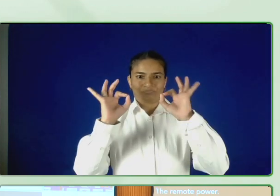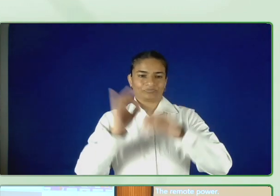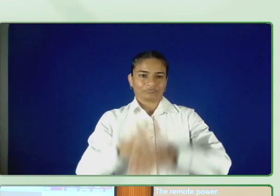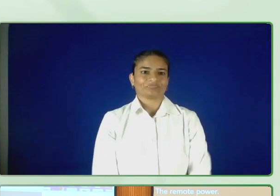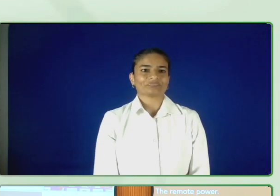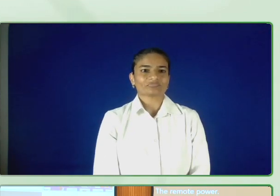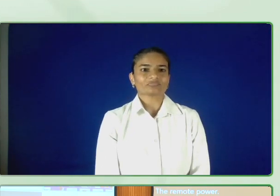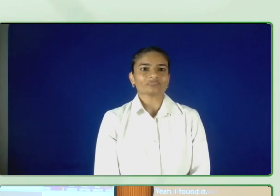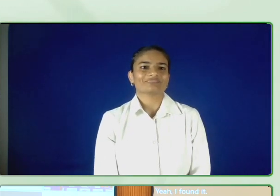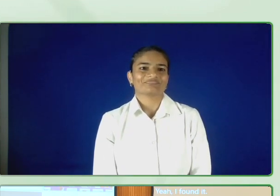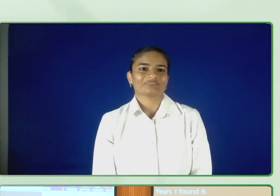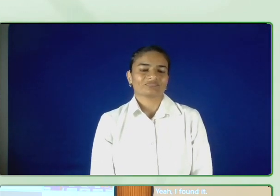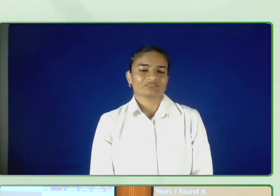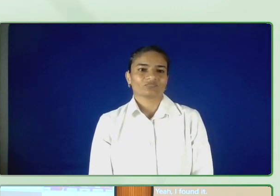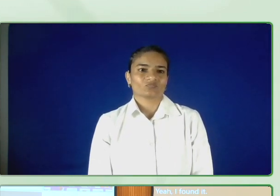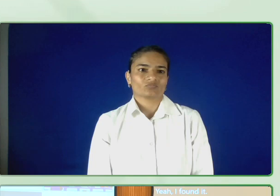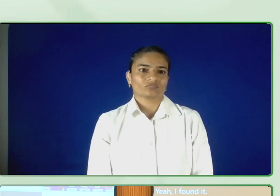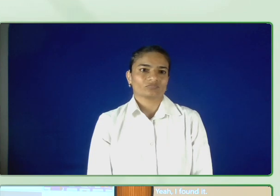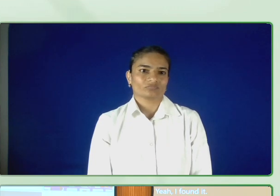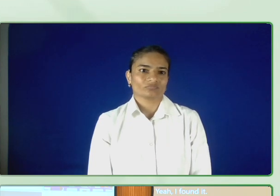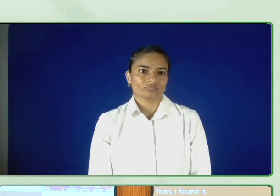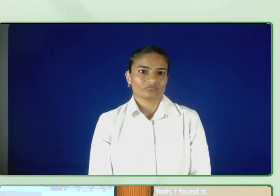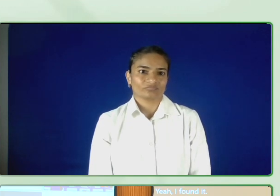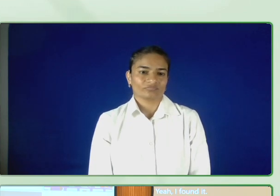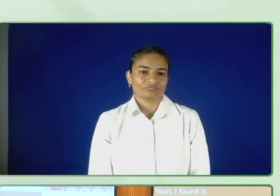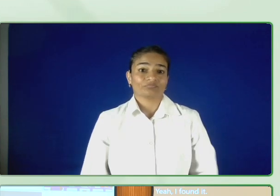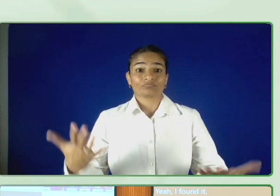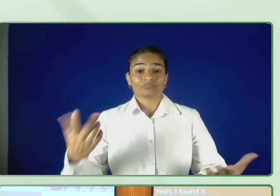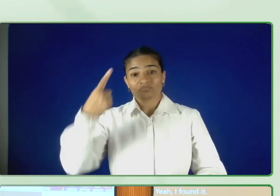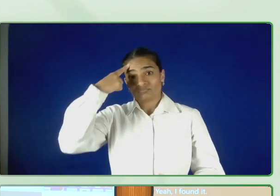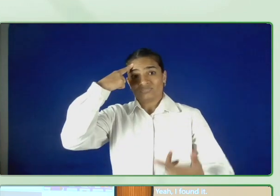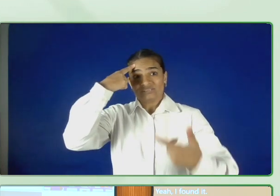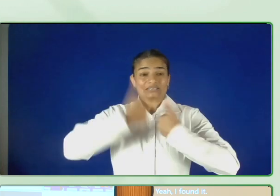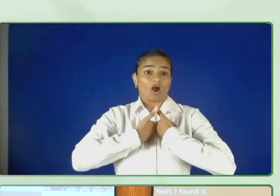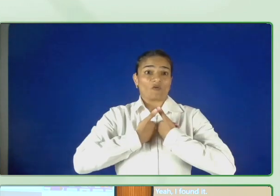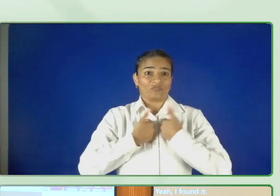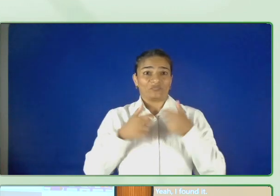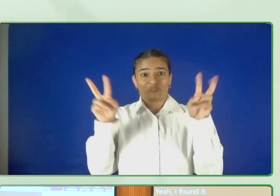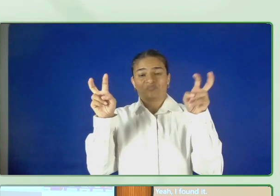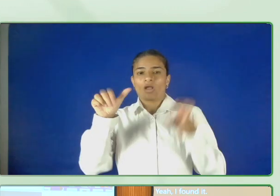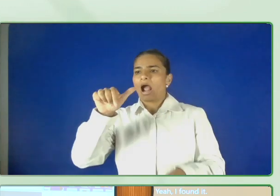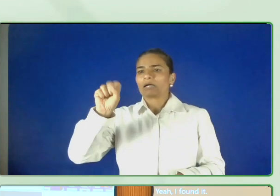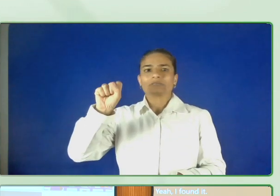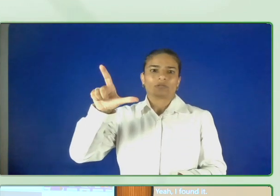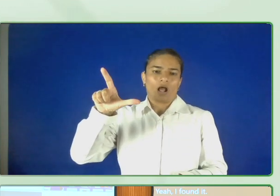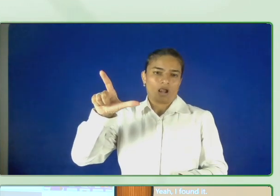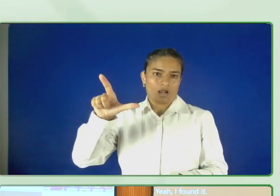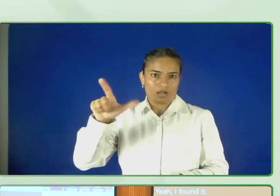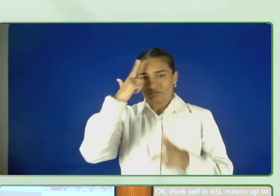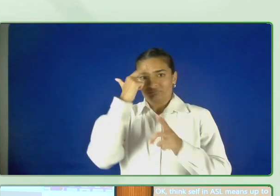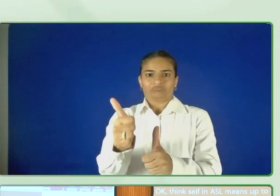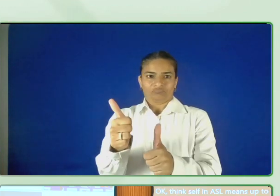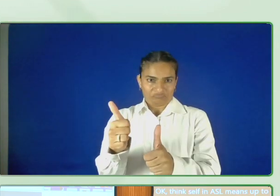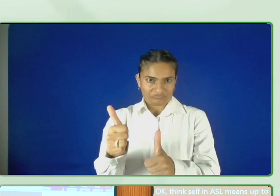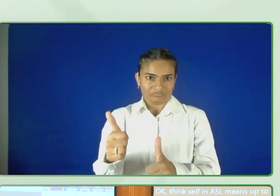Okay, ThinkSelf in ASL means up to you. So we have